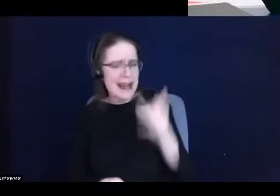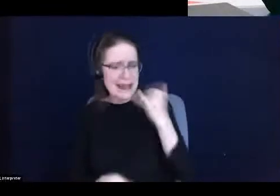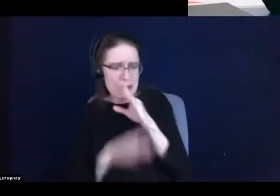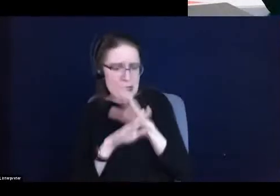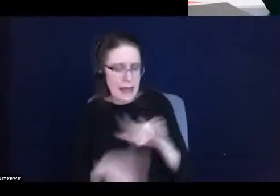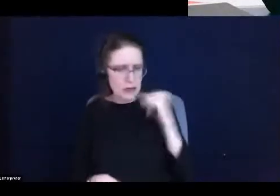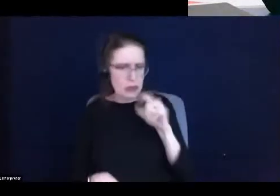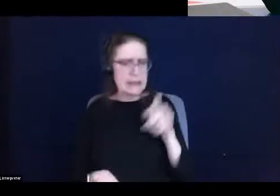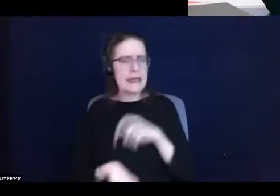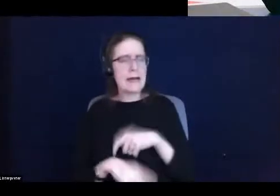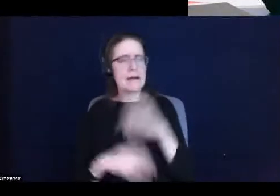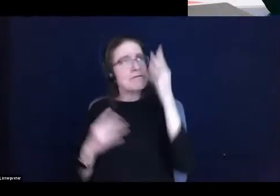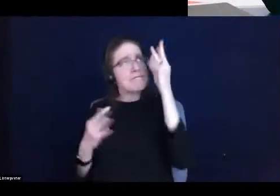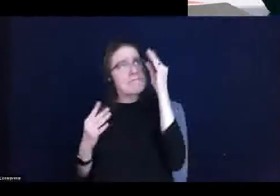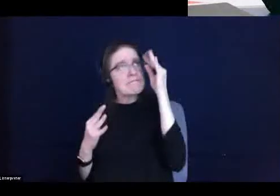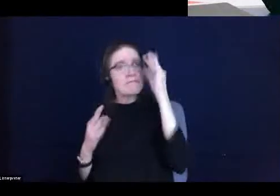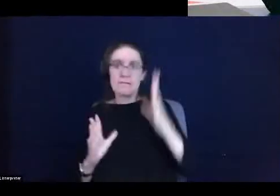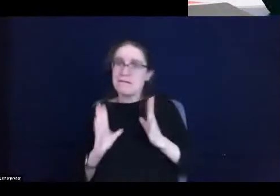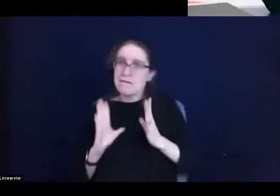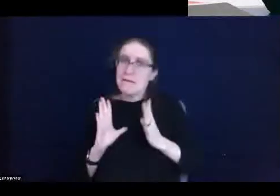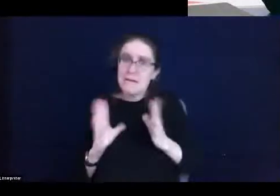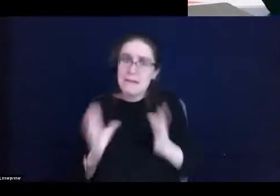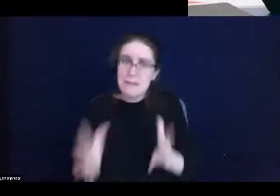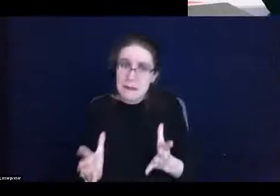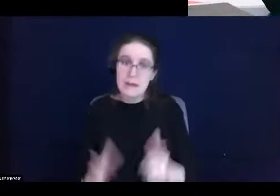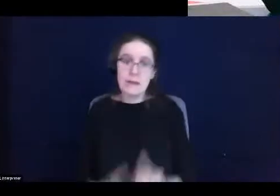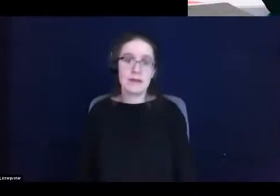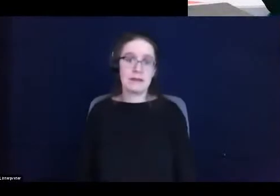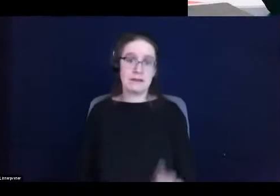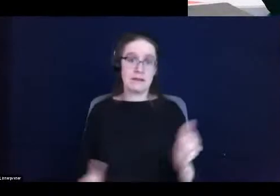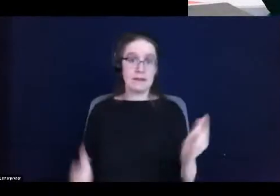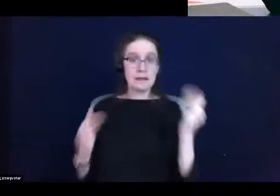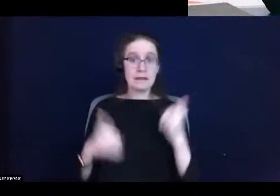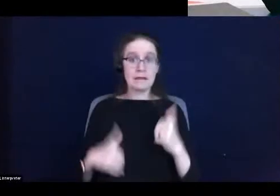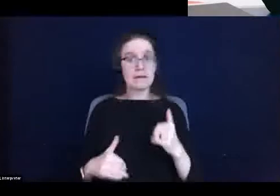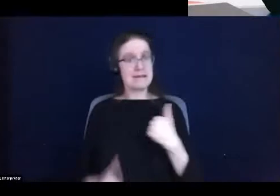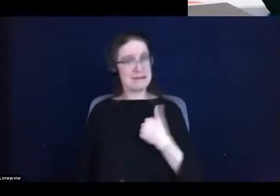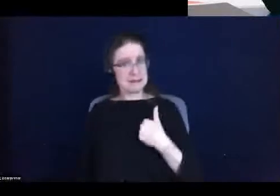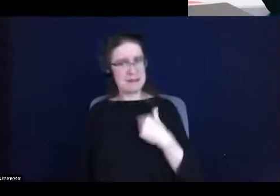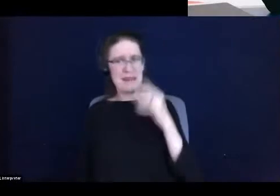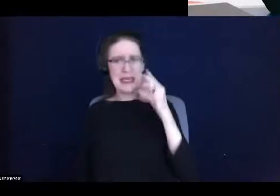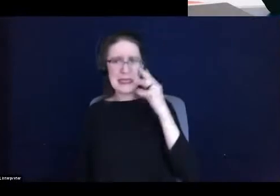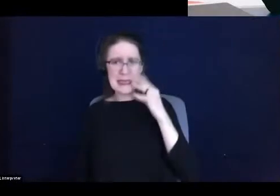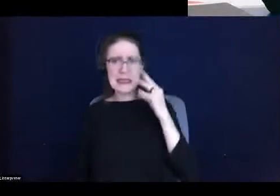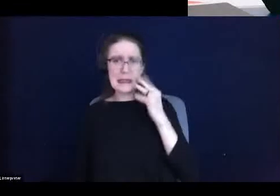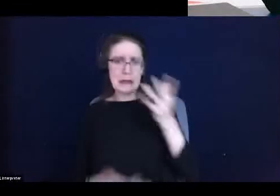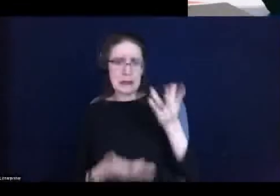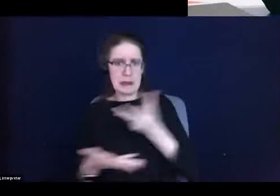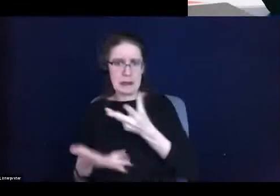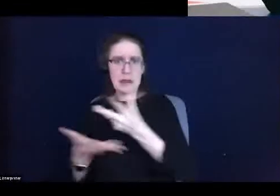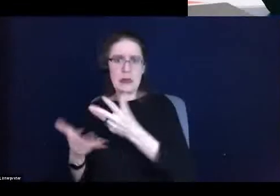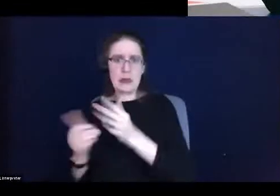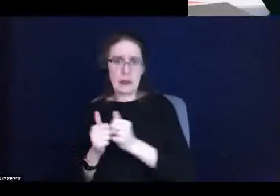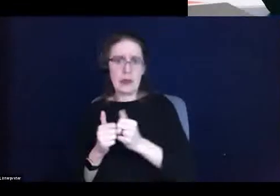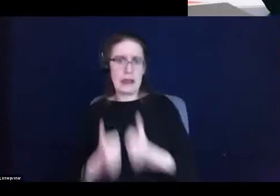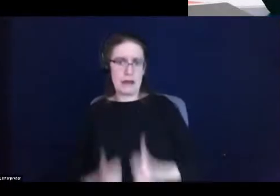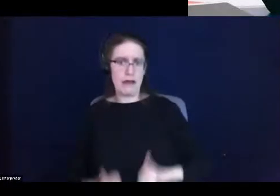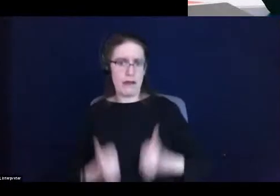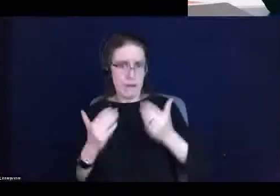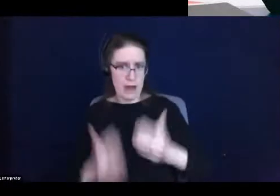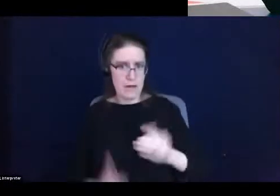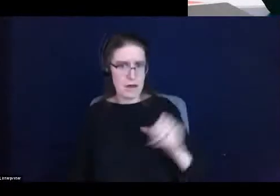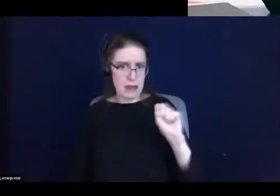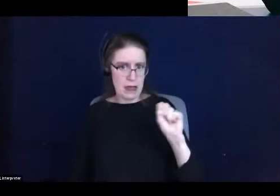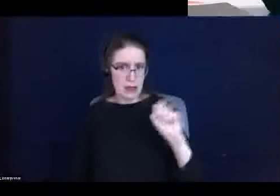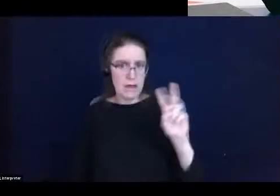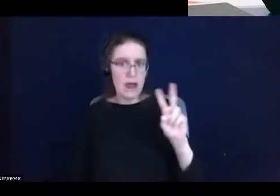okay. I have experience talking to people who are survivors of sexual violence. You can feel free to tell me as much